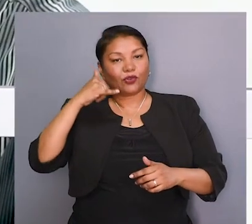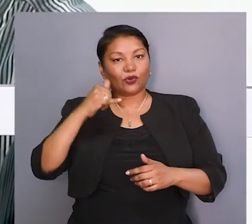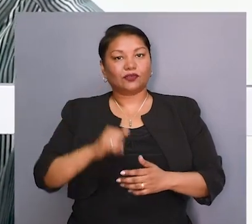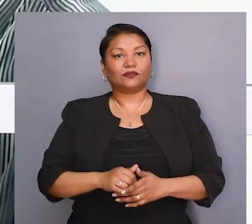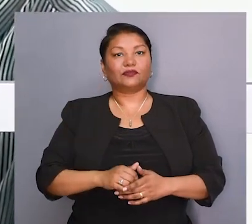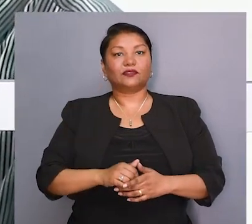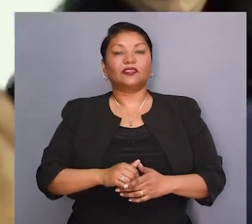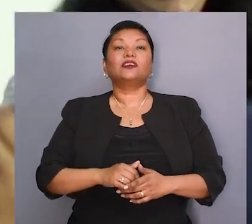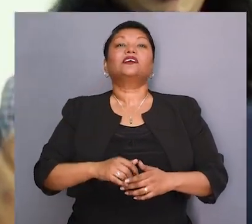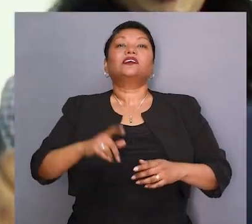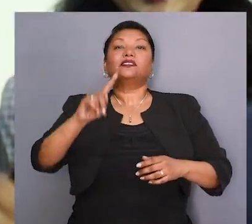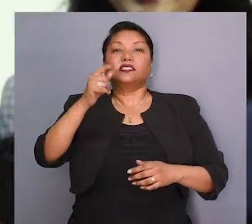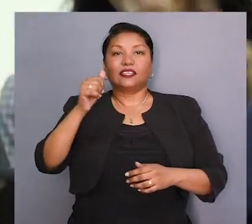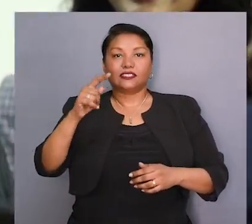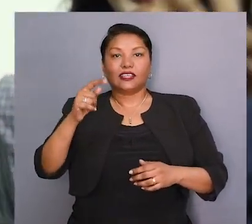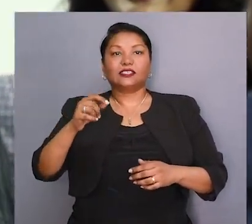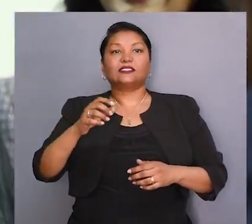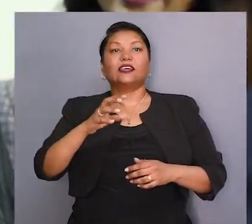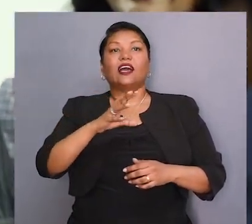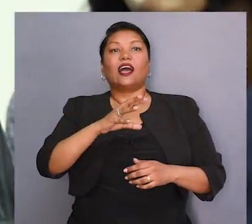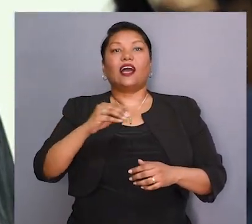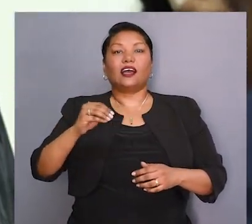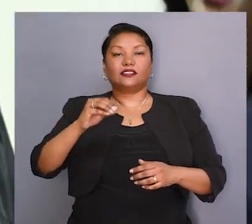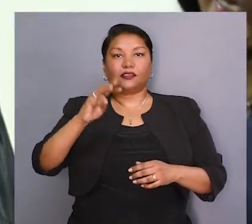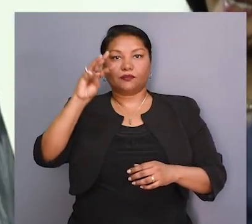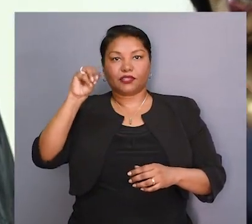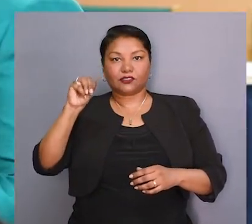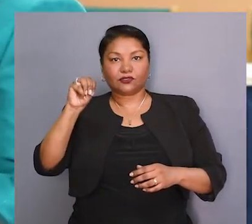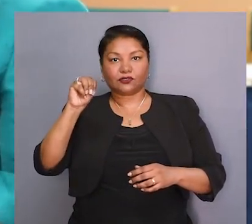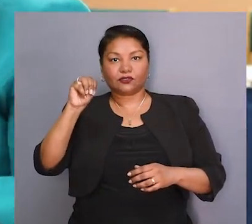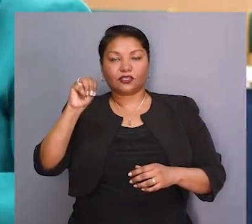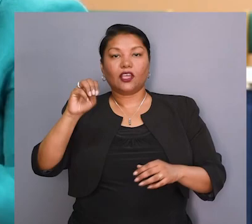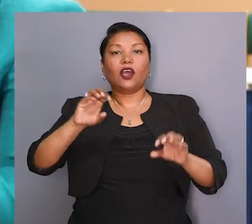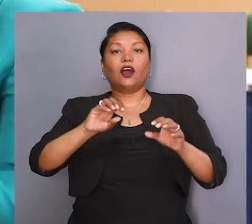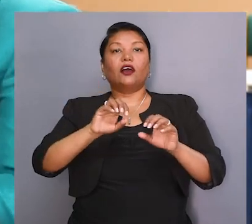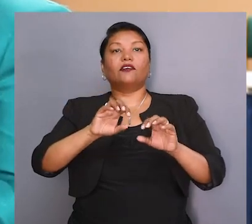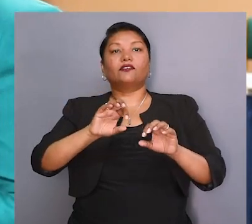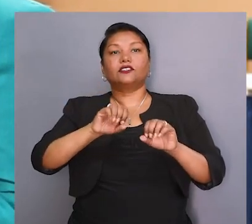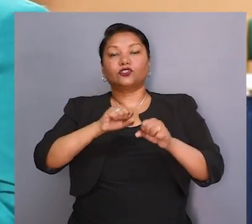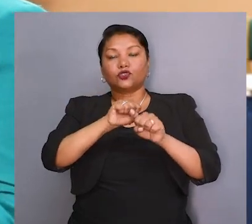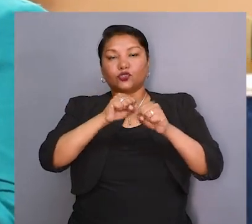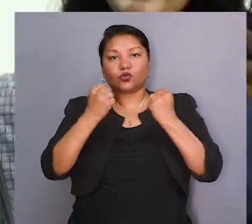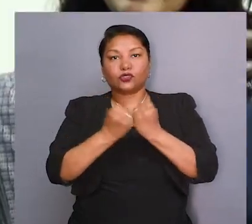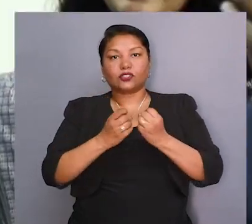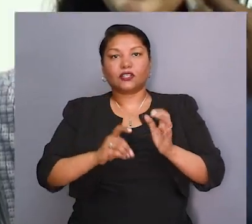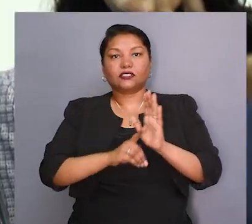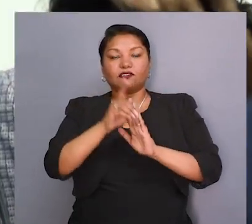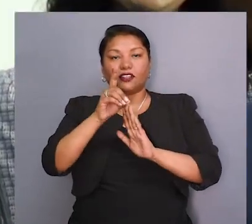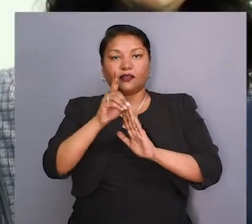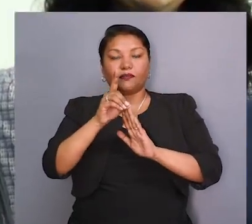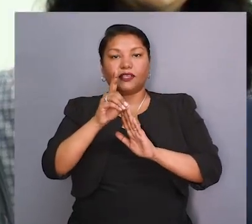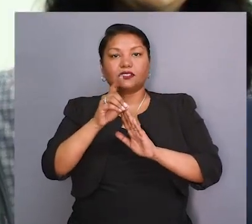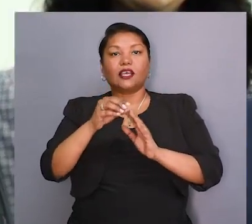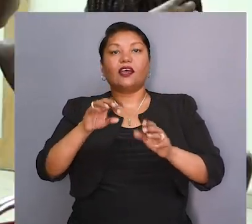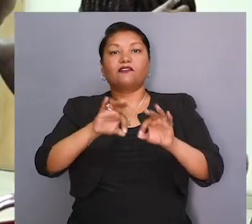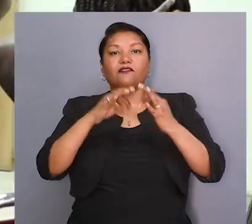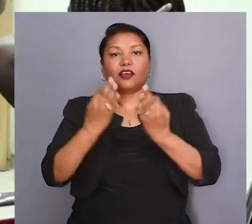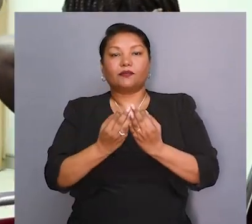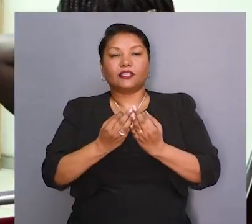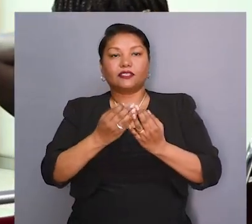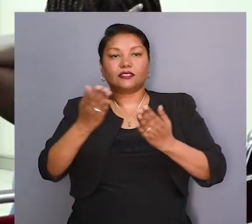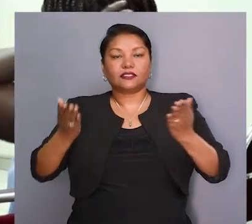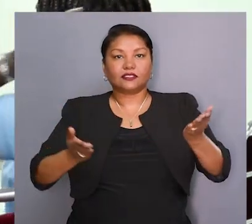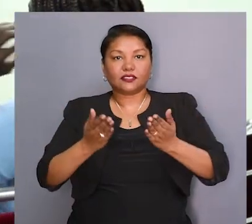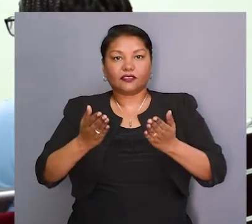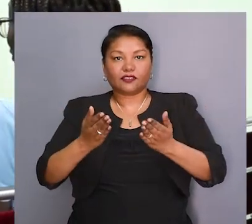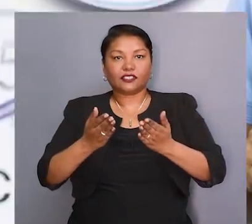effort to provide superior customer service offered by the authority and mobile leaders nationwide when interacting with PwDs,